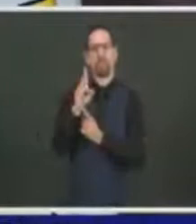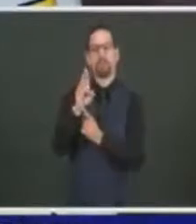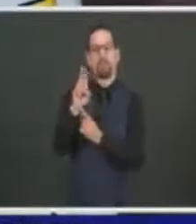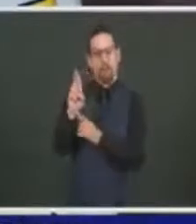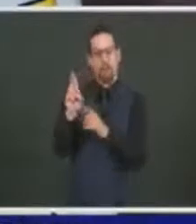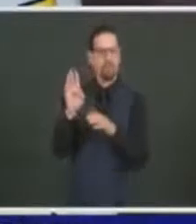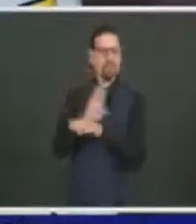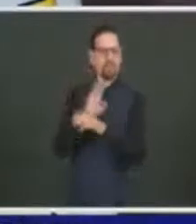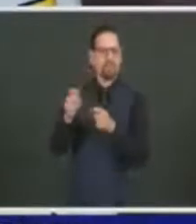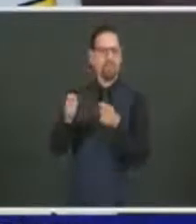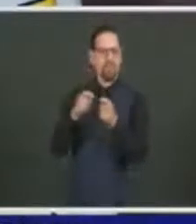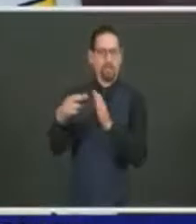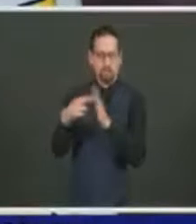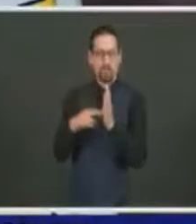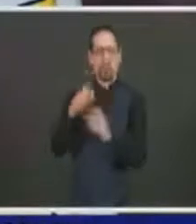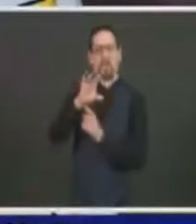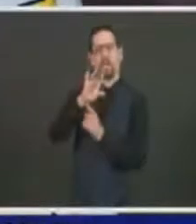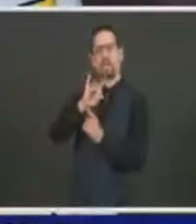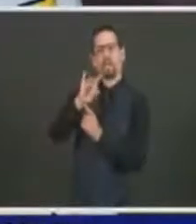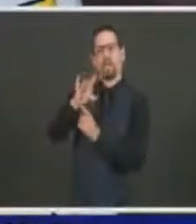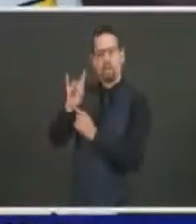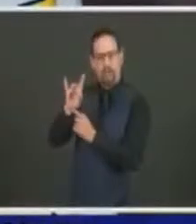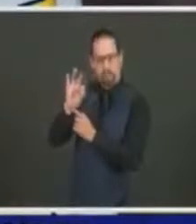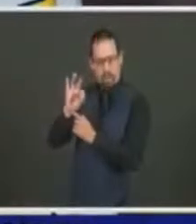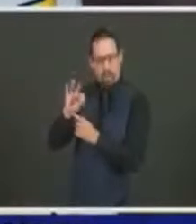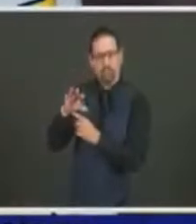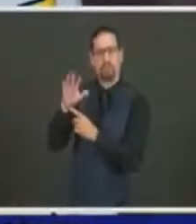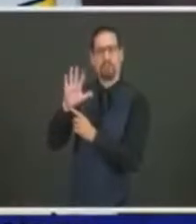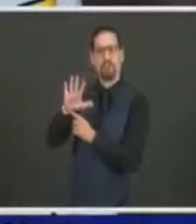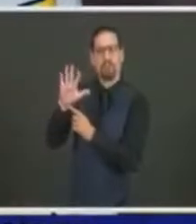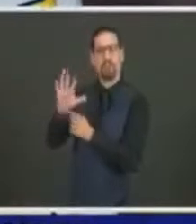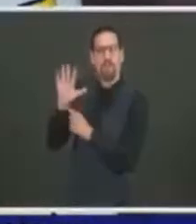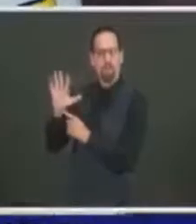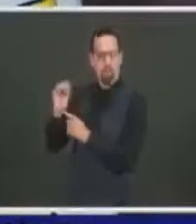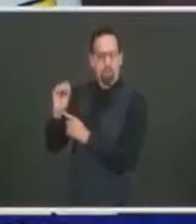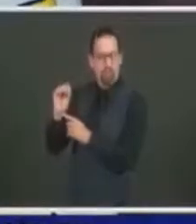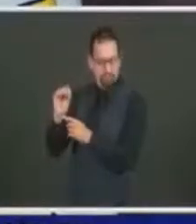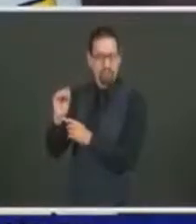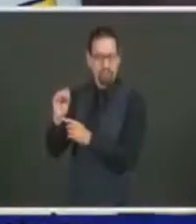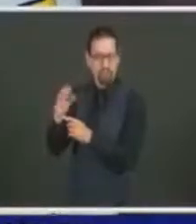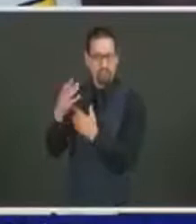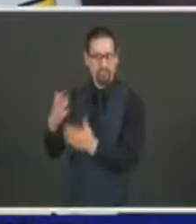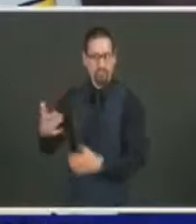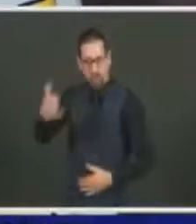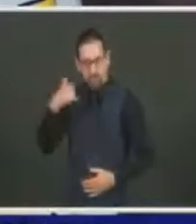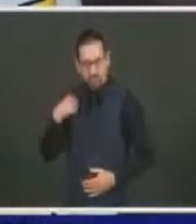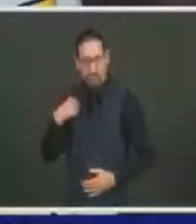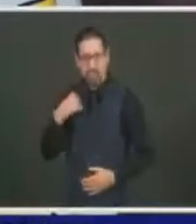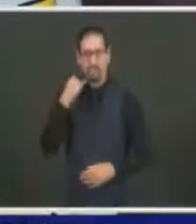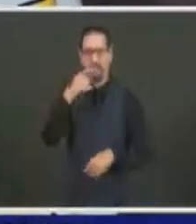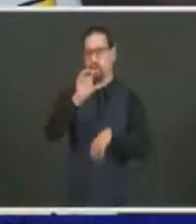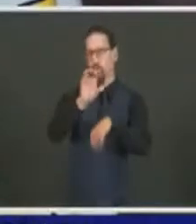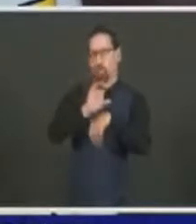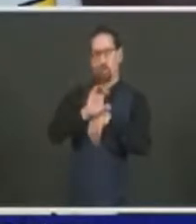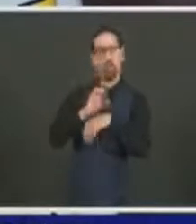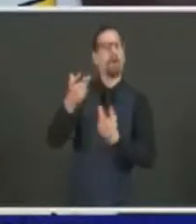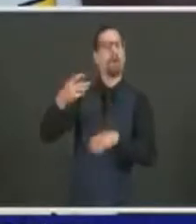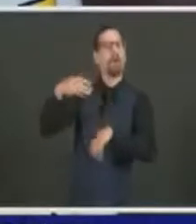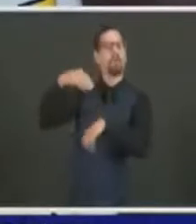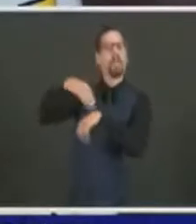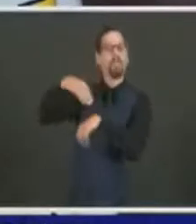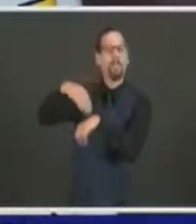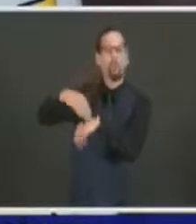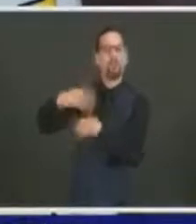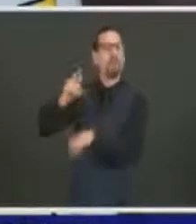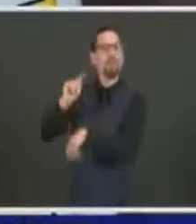889-5550. Tell us if you're a church or a synagogue or a big mosque, a big facility, you think you can safely go over 125,